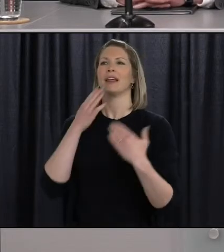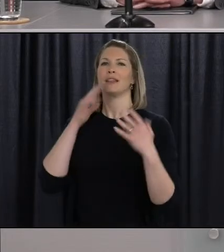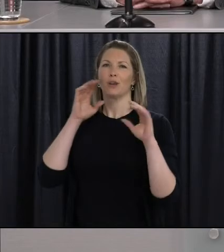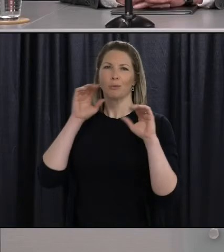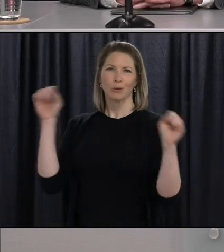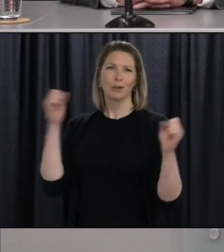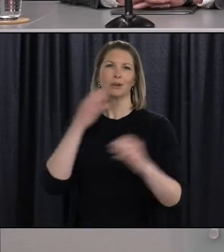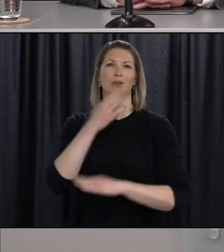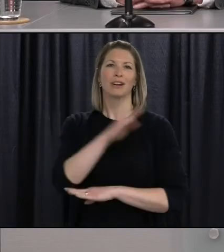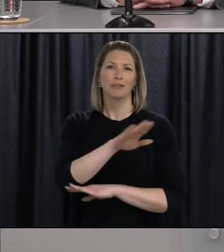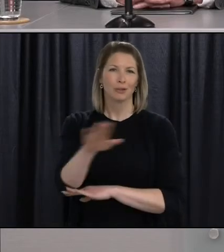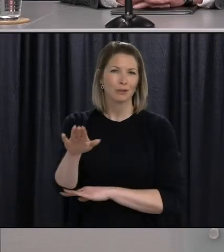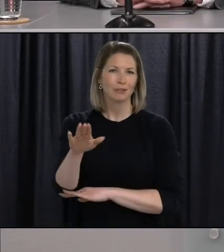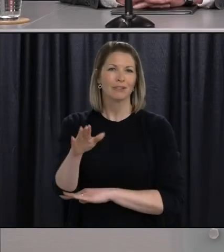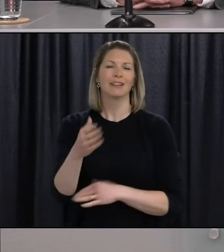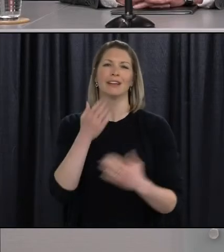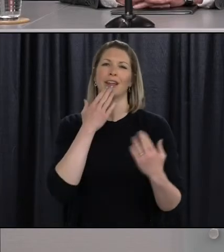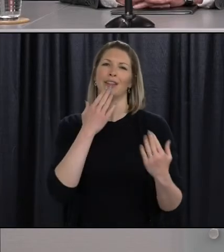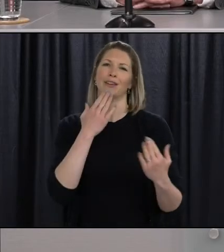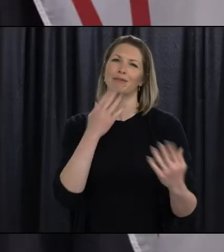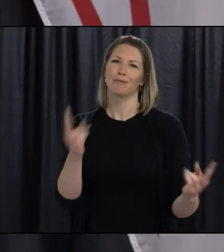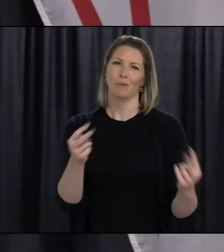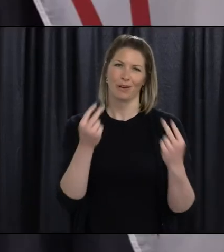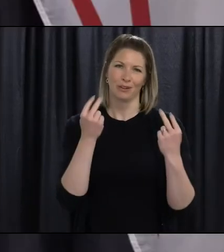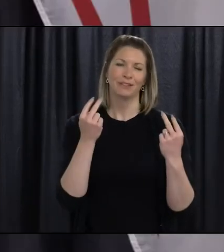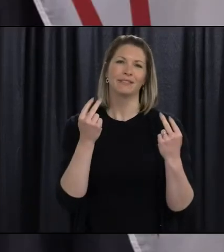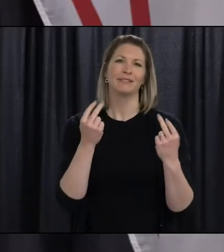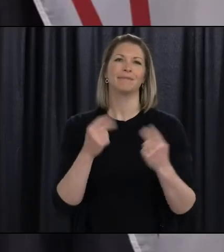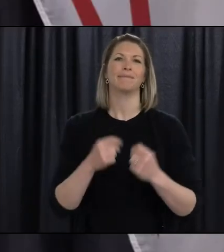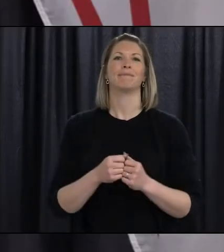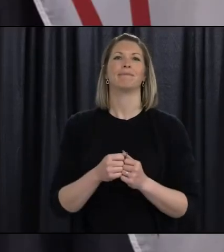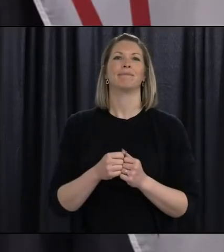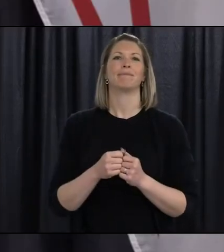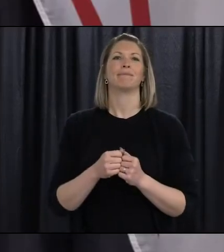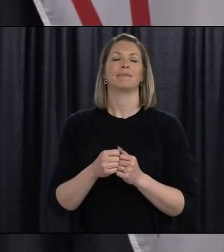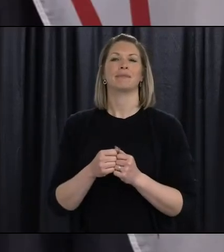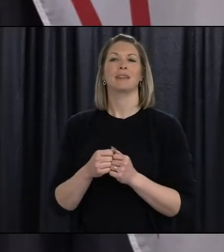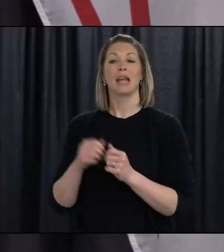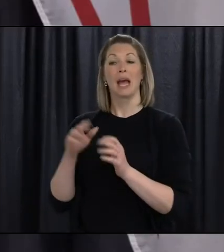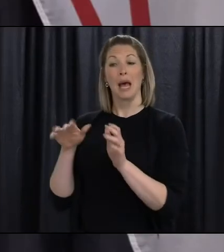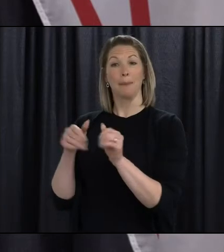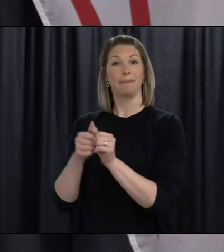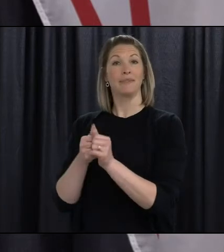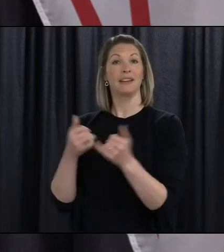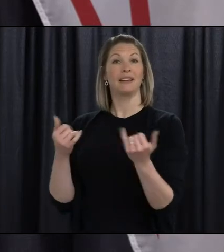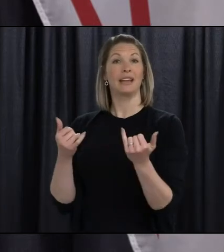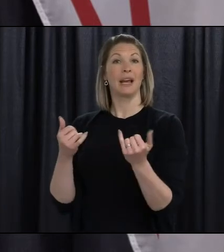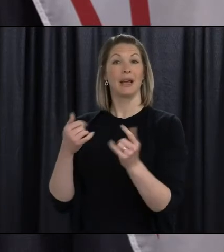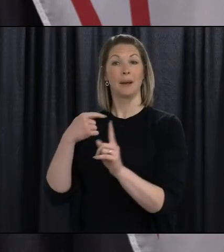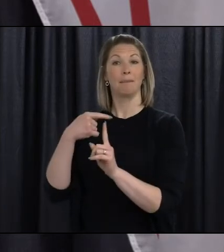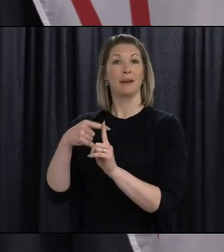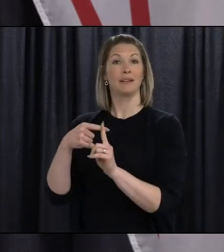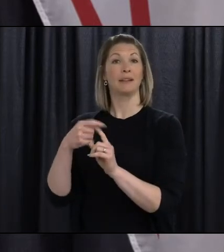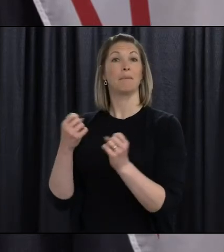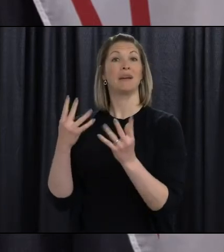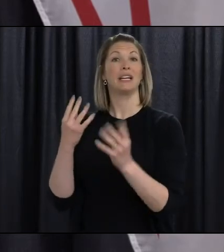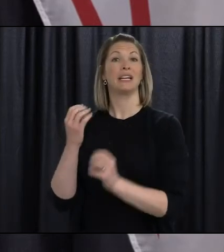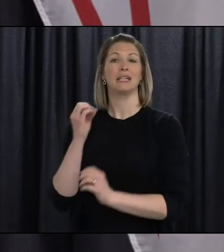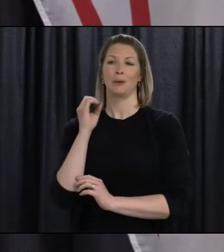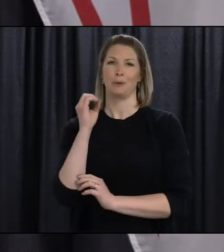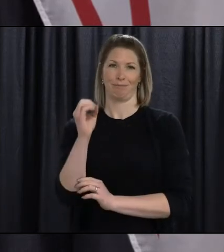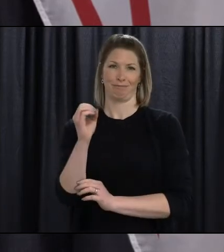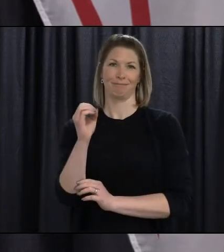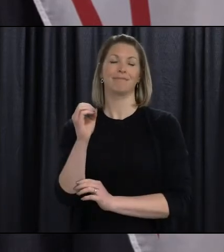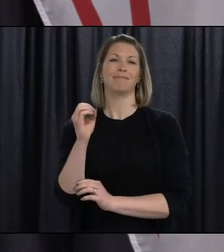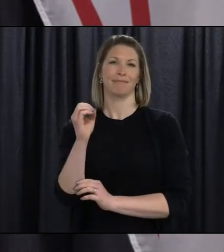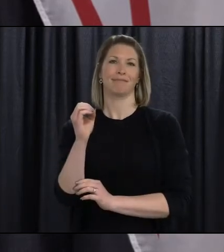Good afternoon, everyone. Thanks for joining us today. Since the media availability yesterday, we have no new cases in the